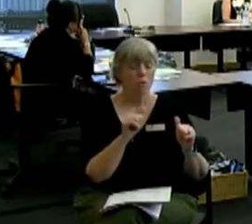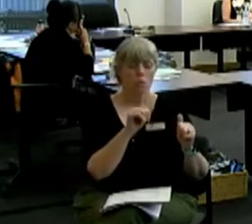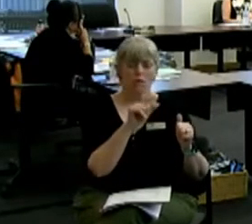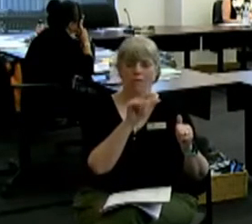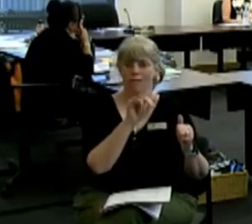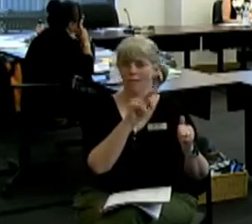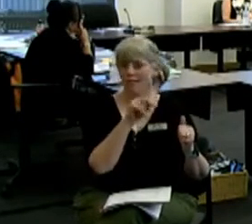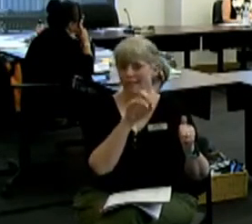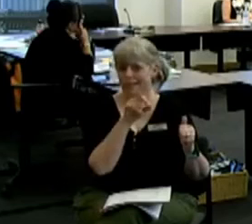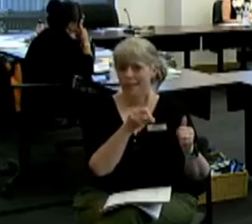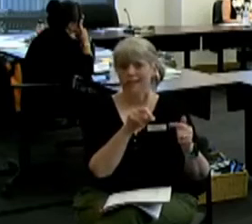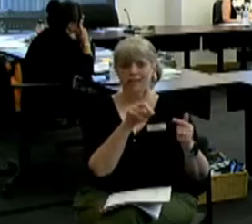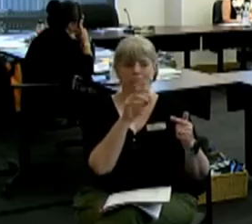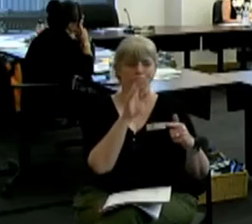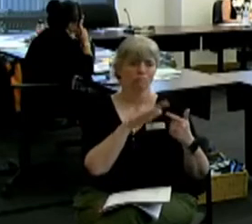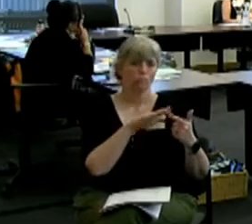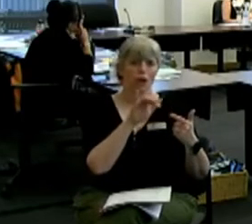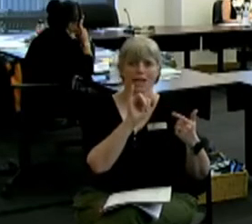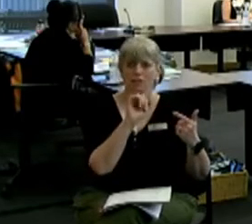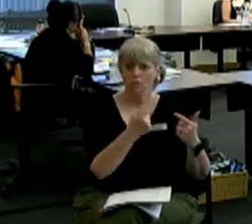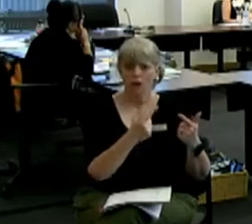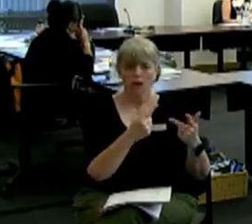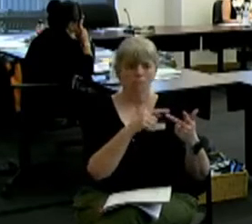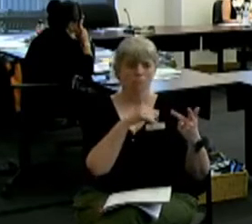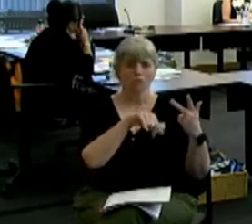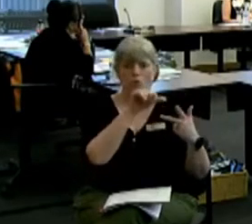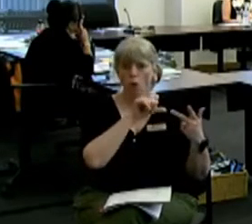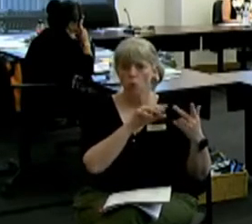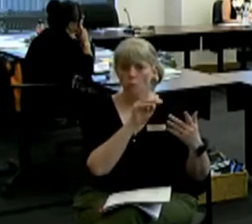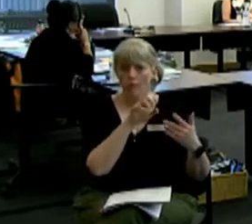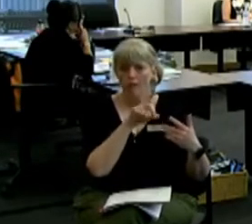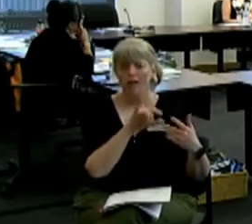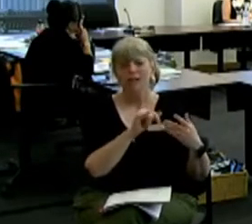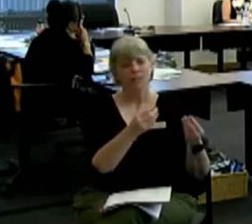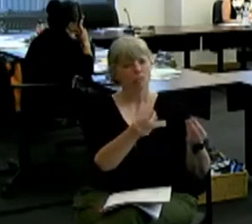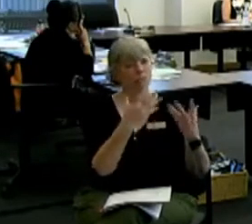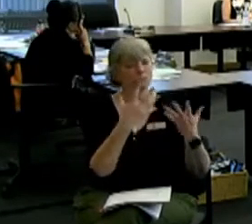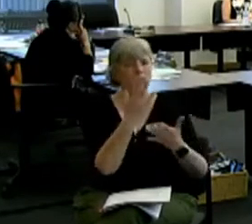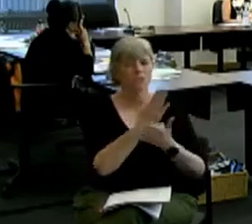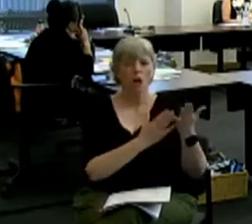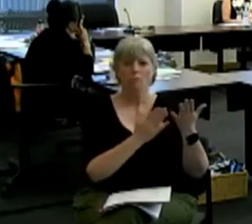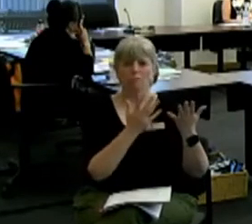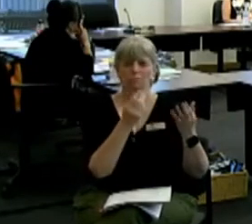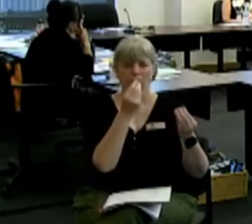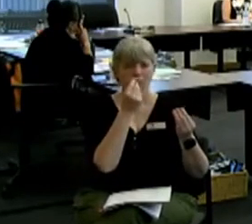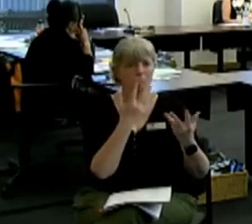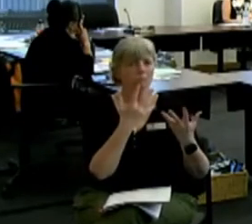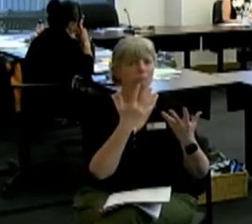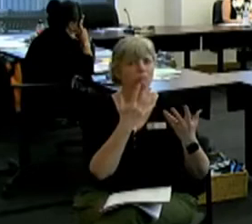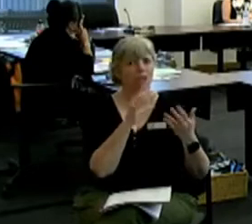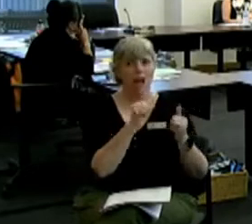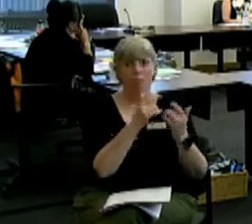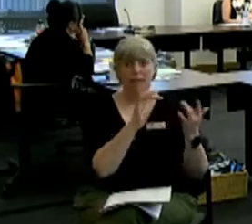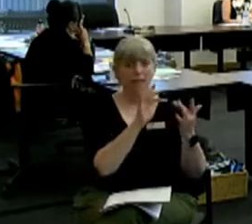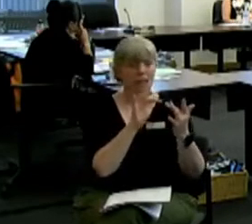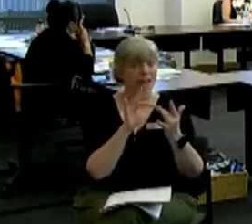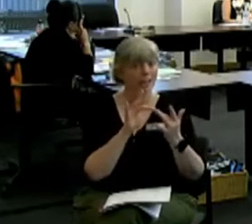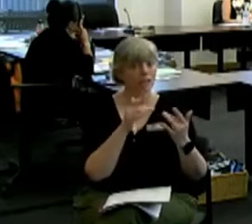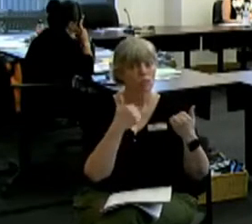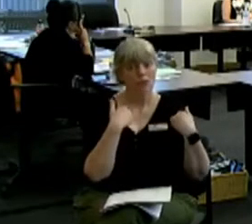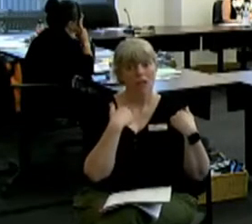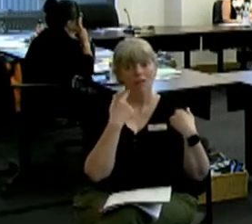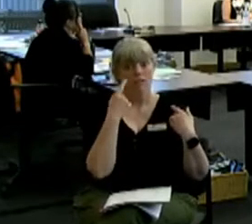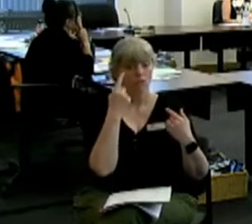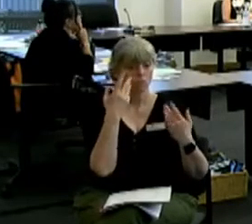on Instagram, we're on all those social media. Can you give us some data to show us how many hits we get so we see